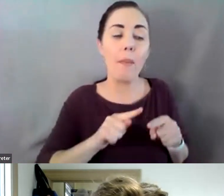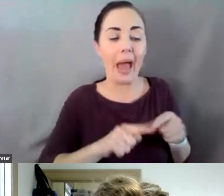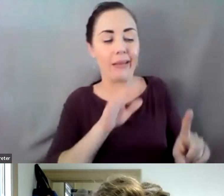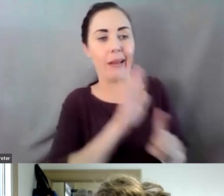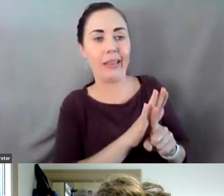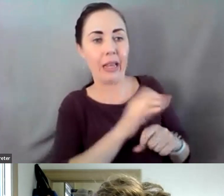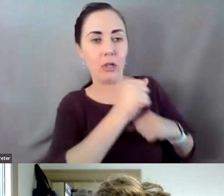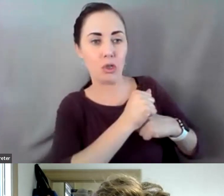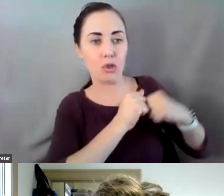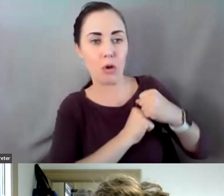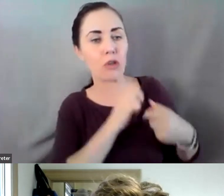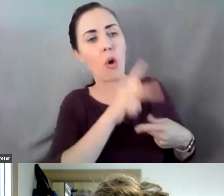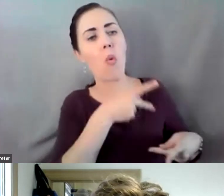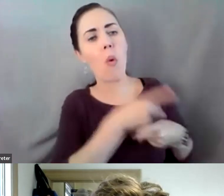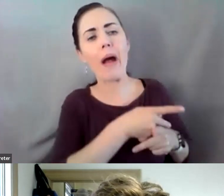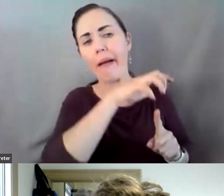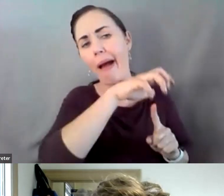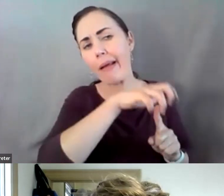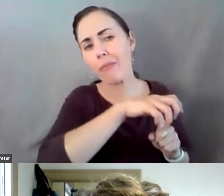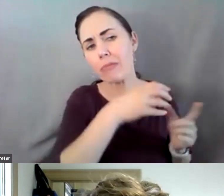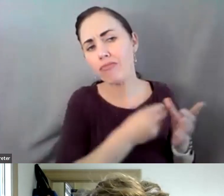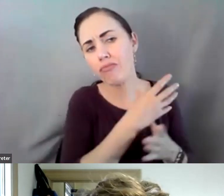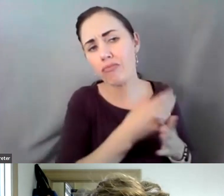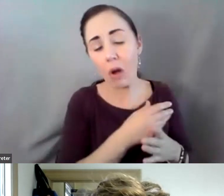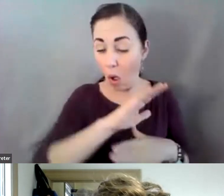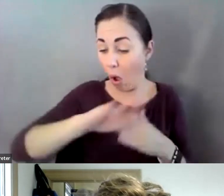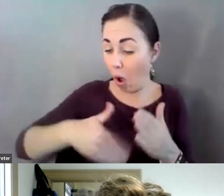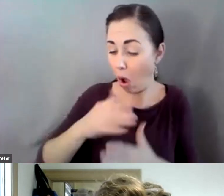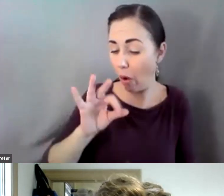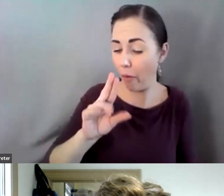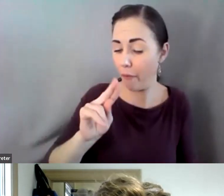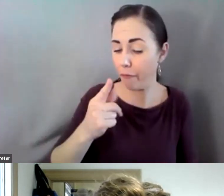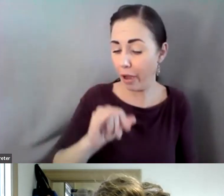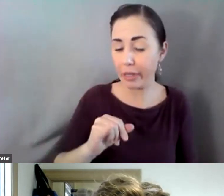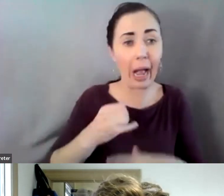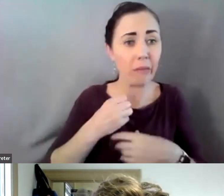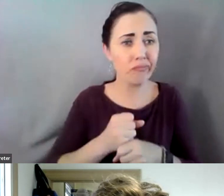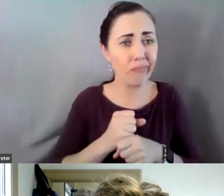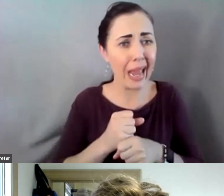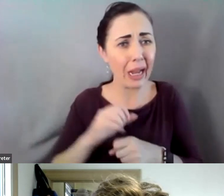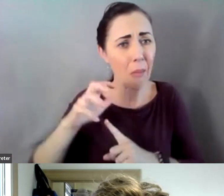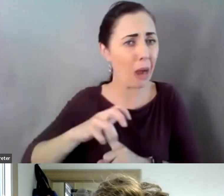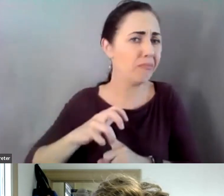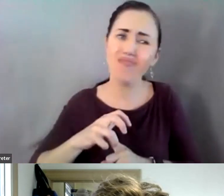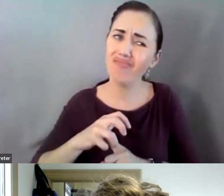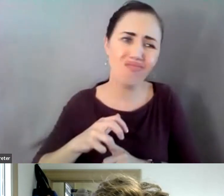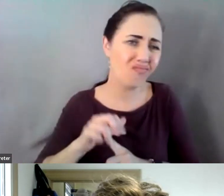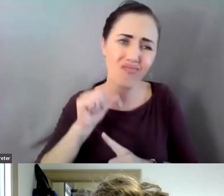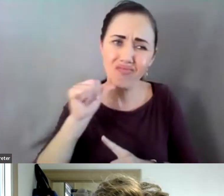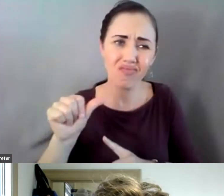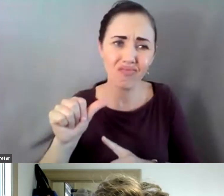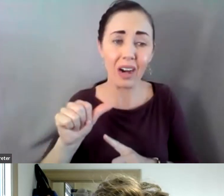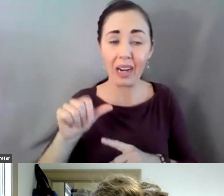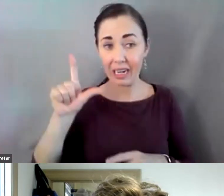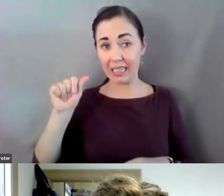the type of mushroom that they make. But not all fungi make mushrooms. And the ones, like some of the ones that I've shown you that we work with in the